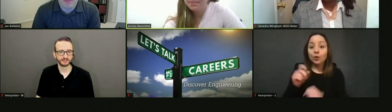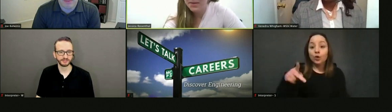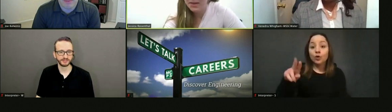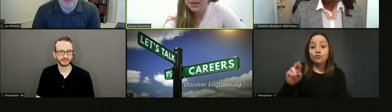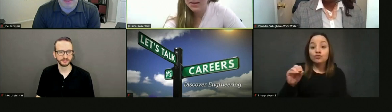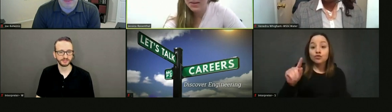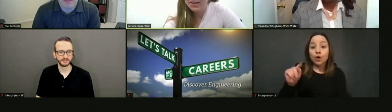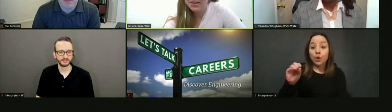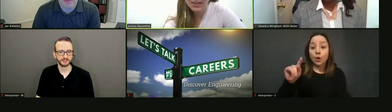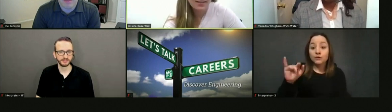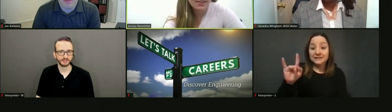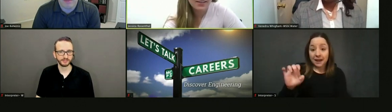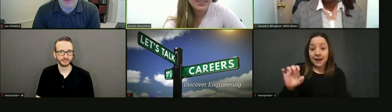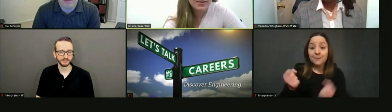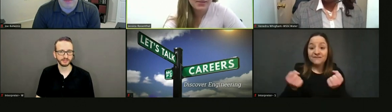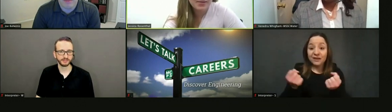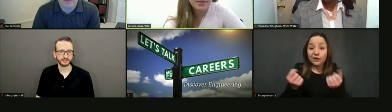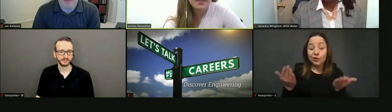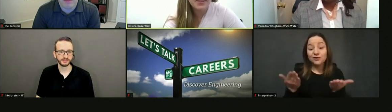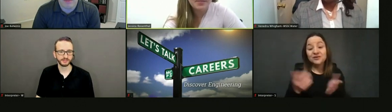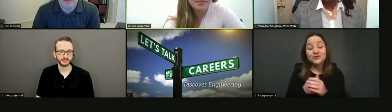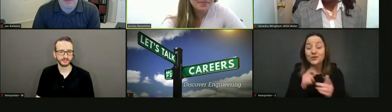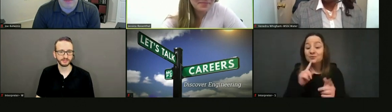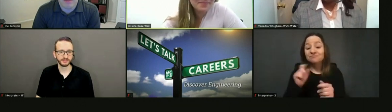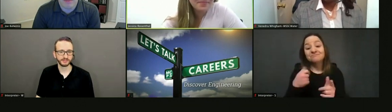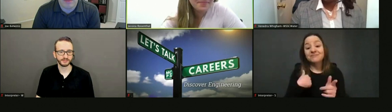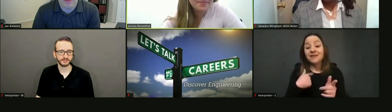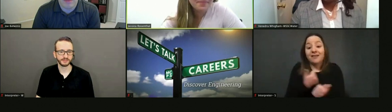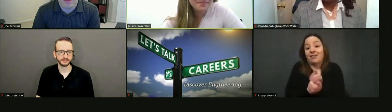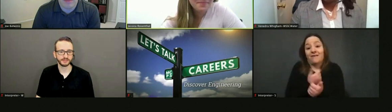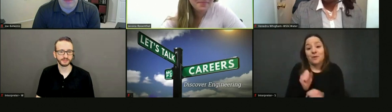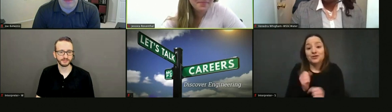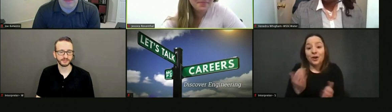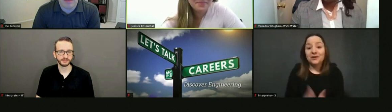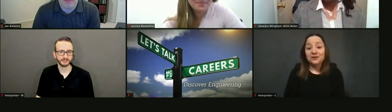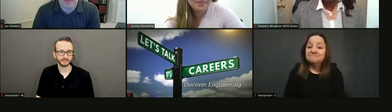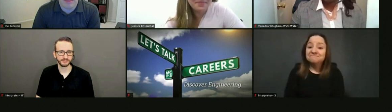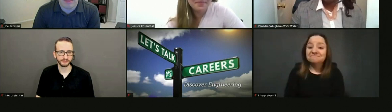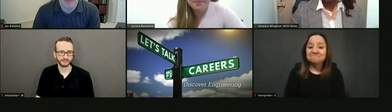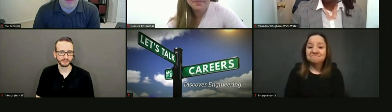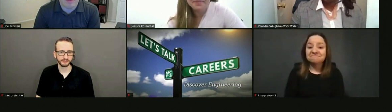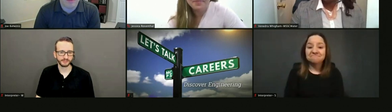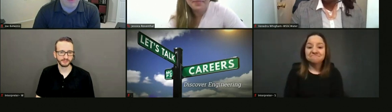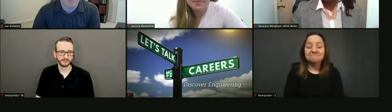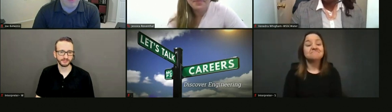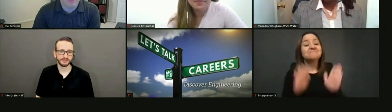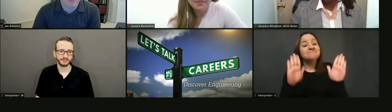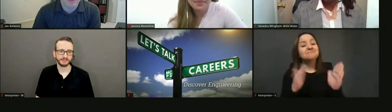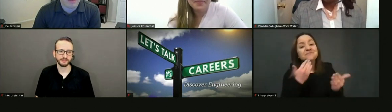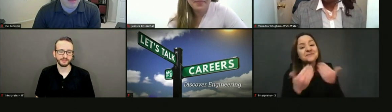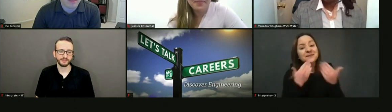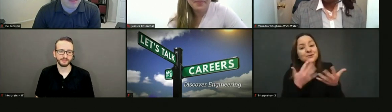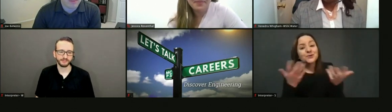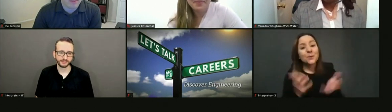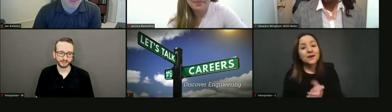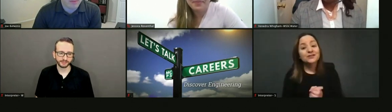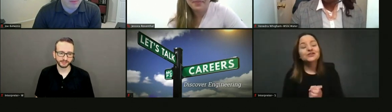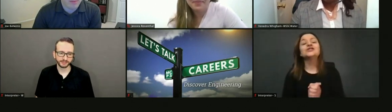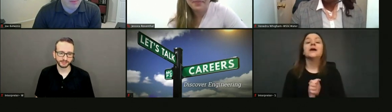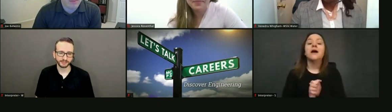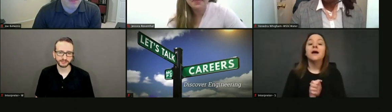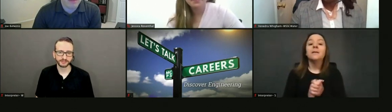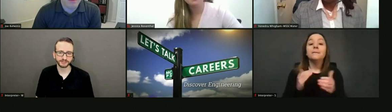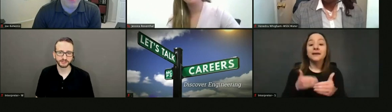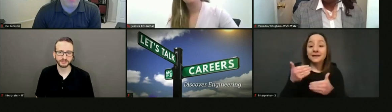at Rivian. So, I'd say my job at Rivian. Great. Thank you so much. And our